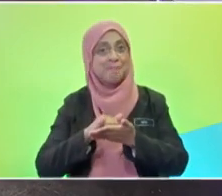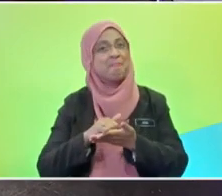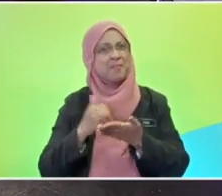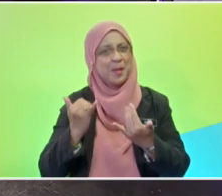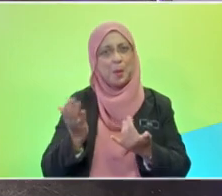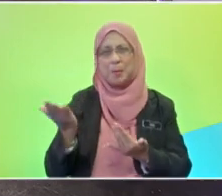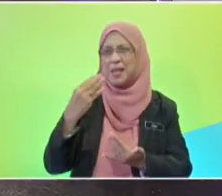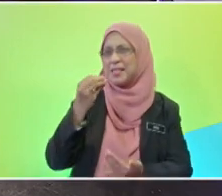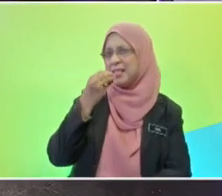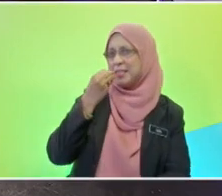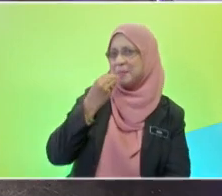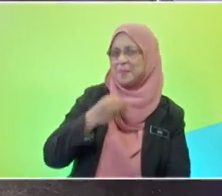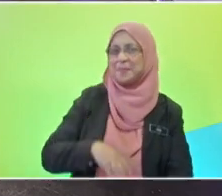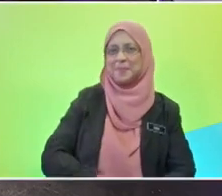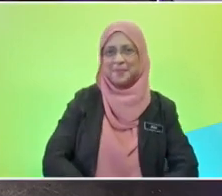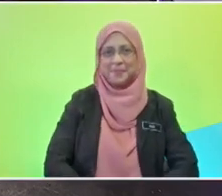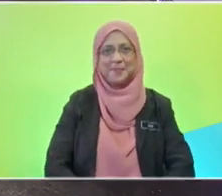Come. Okay, thank you.